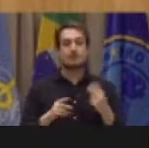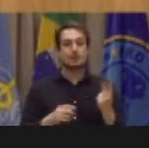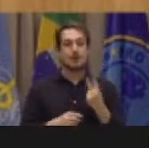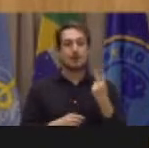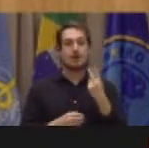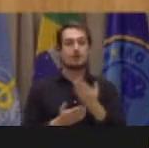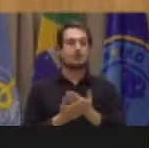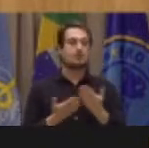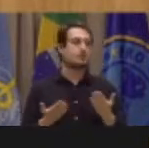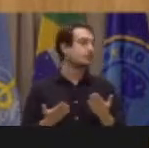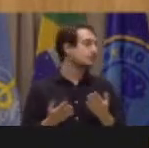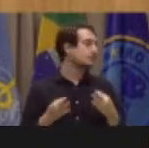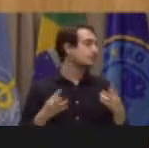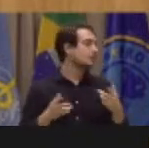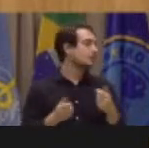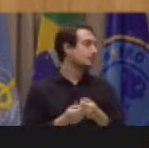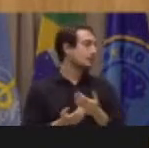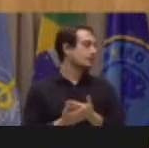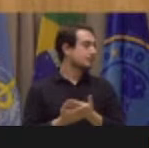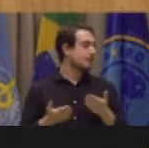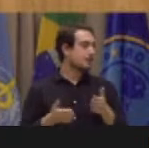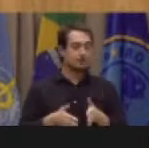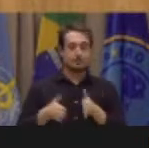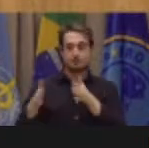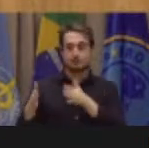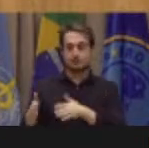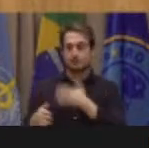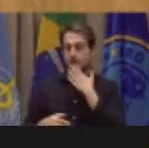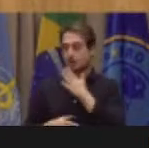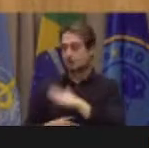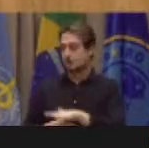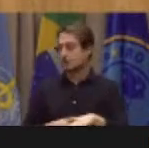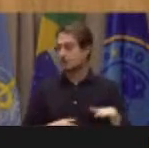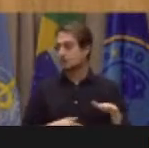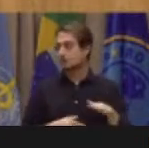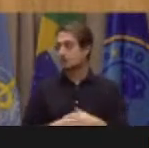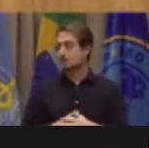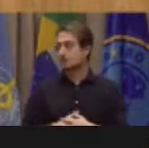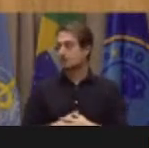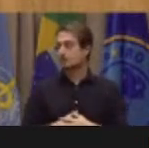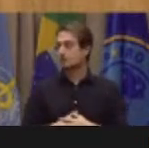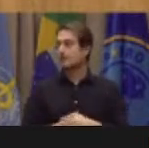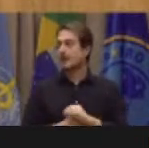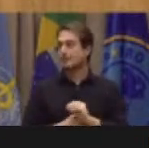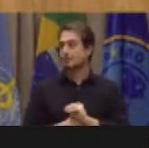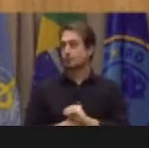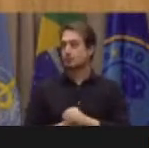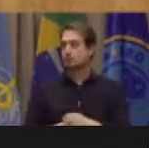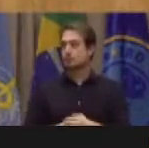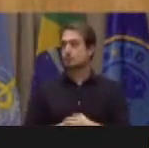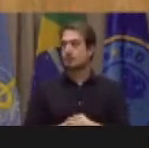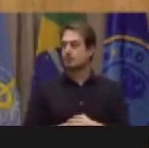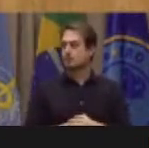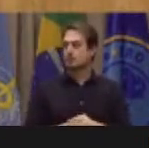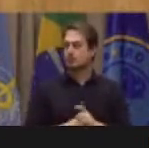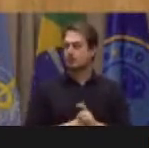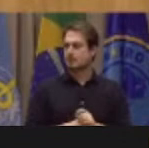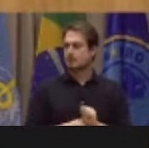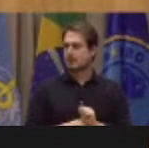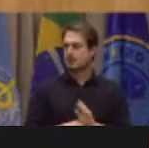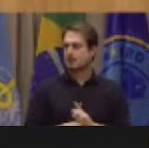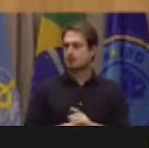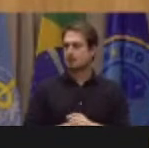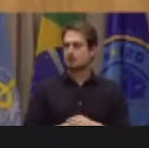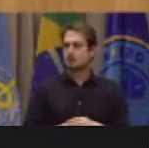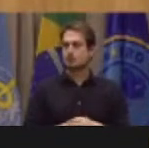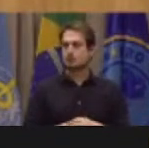have helped us and enriched us so much. On one side, the child, the other side with them, with the experience, with